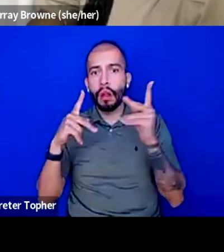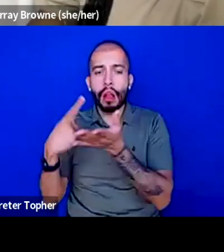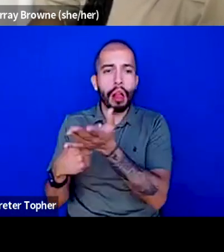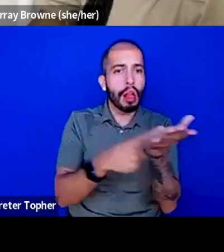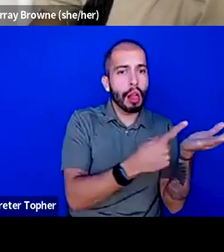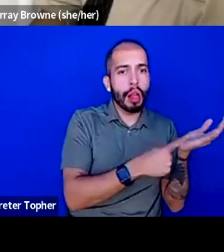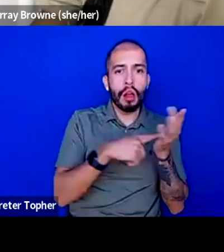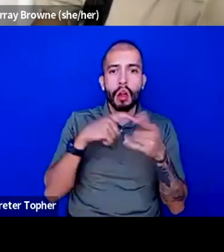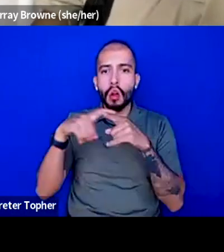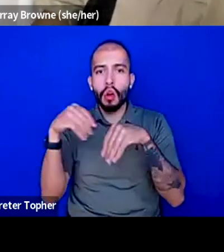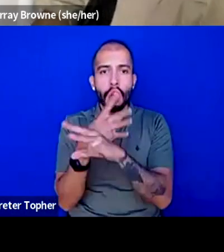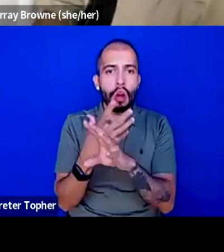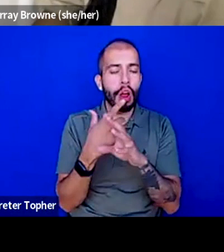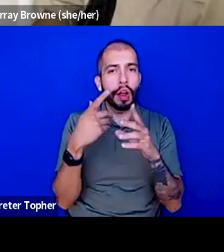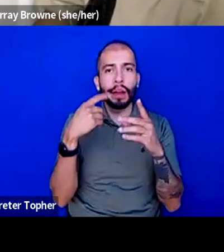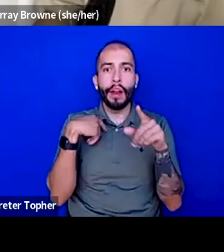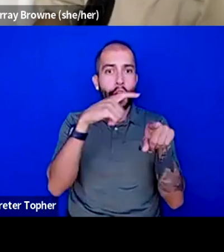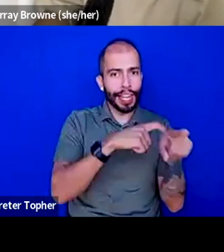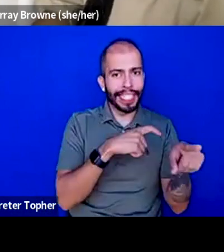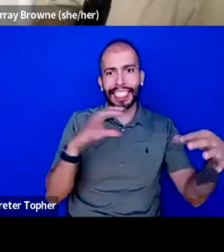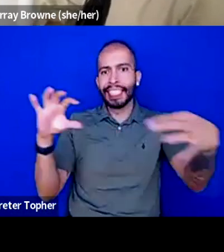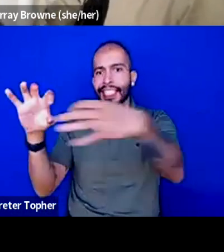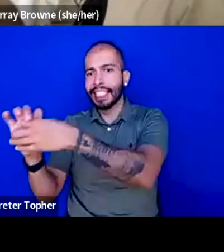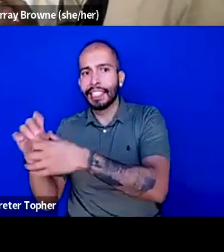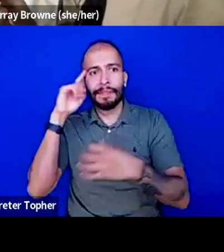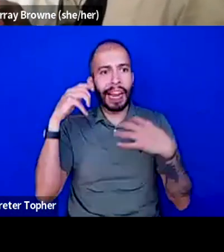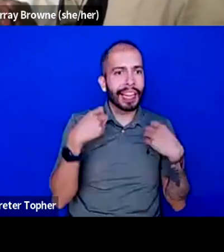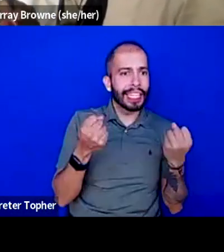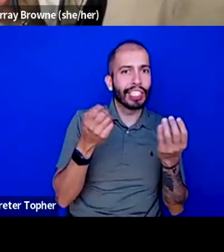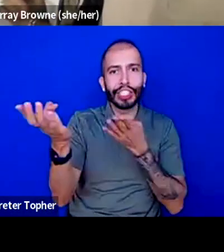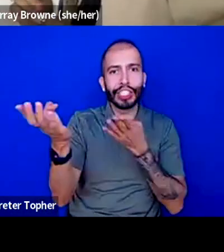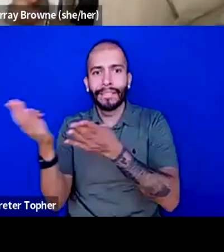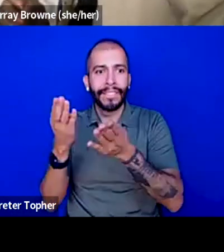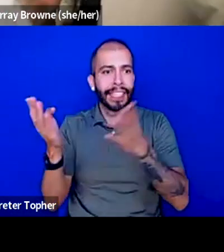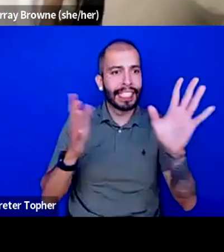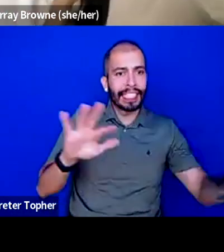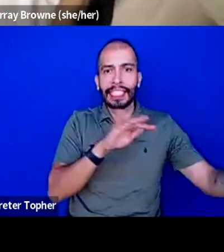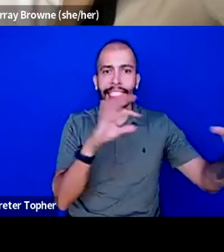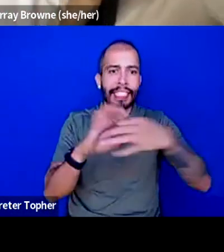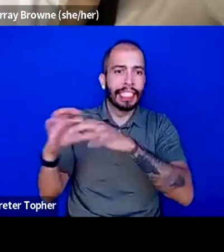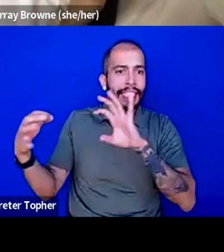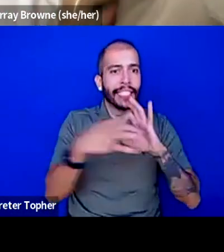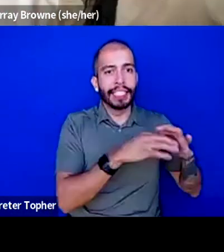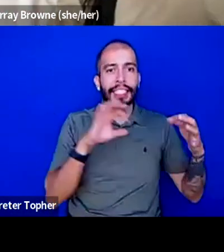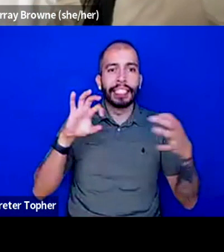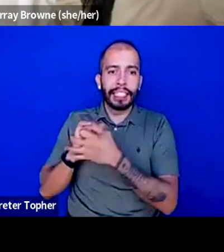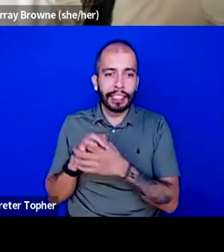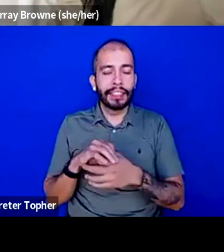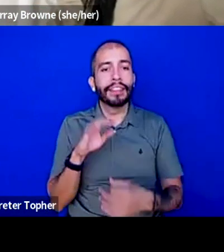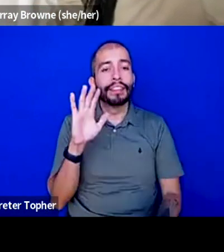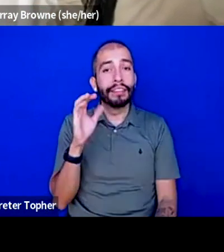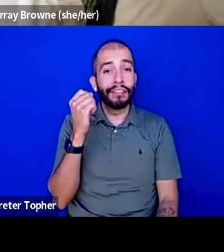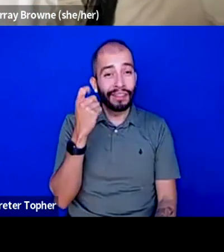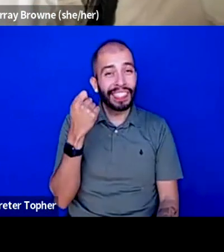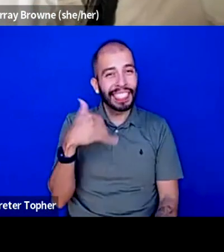providers, except the call was still a 911 call, right? And ultimately, it is the police